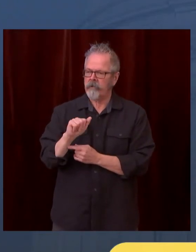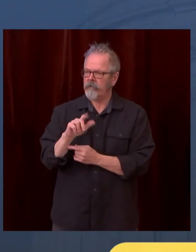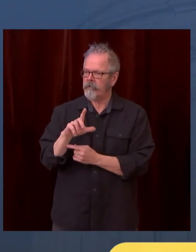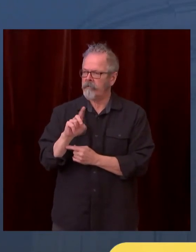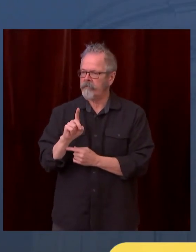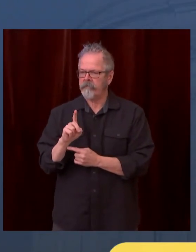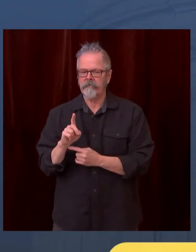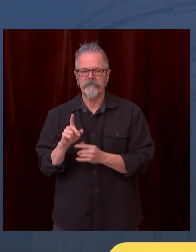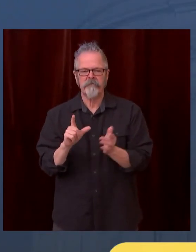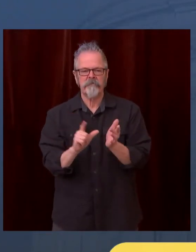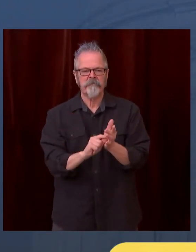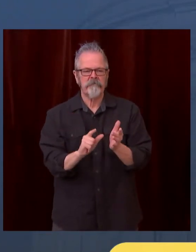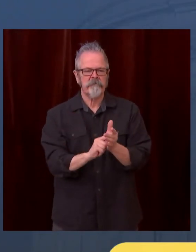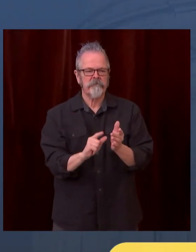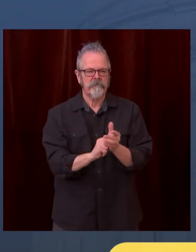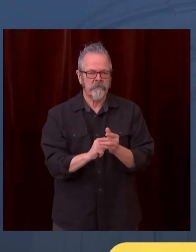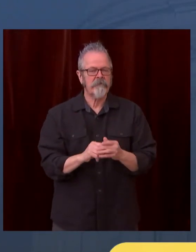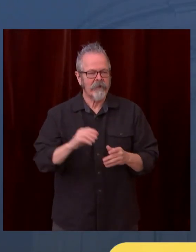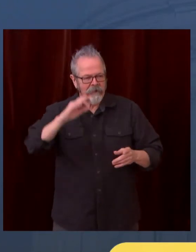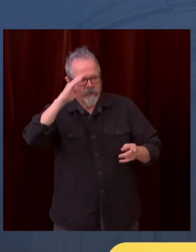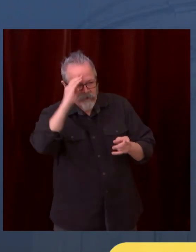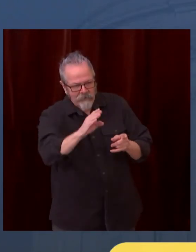Governor, I wanted to ask about